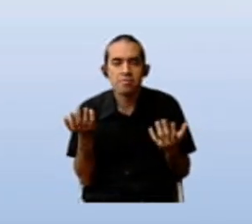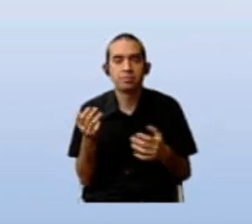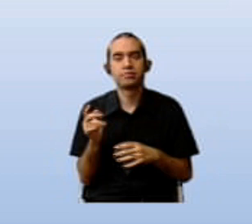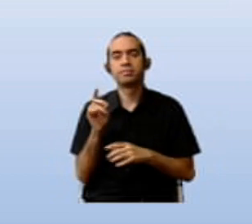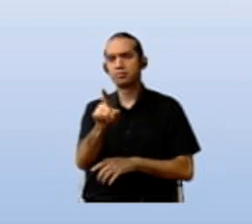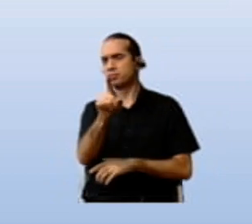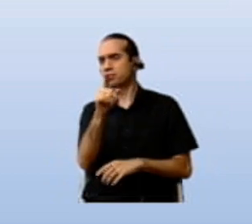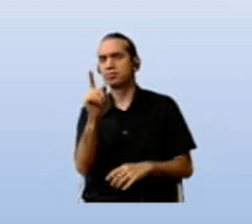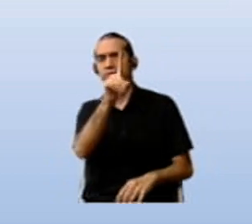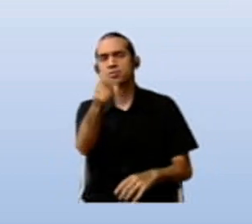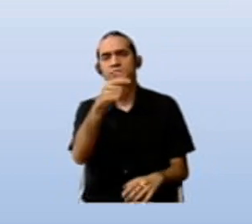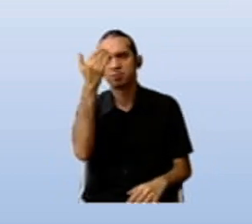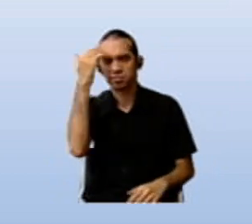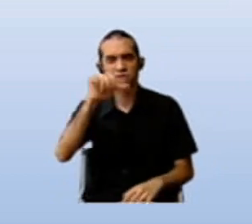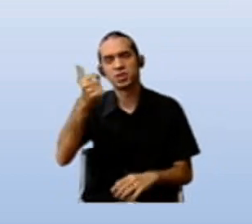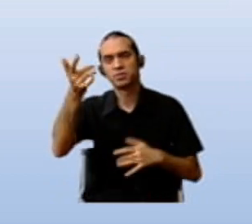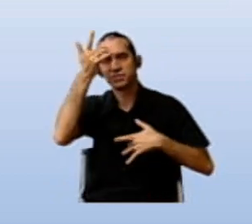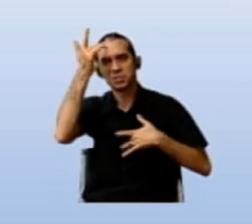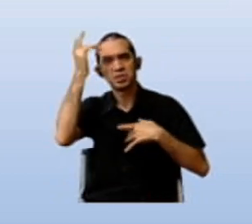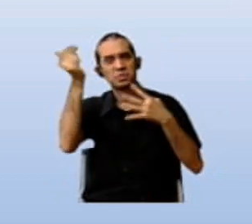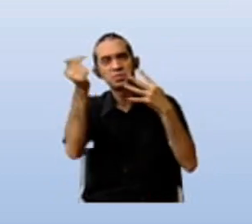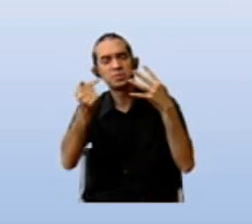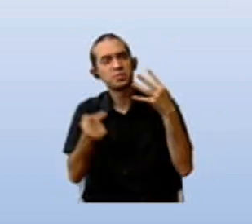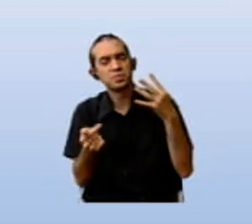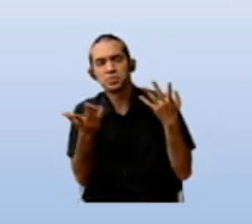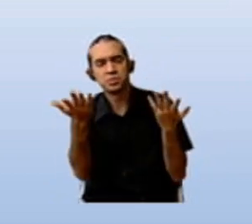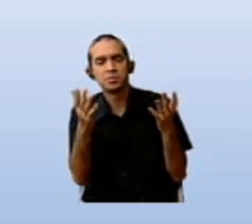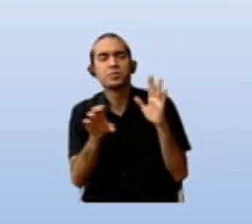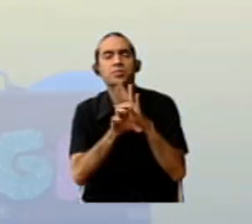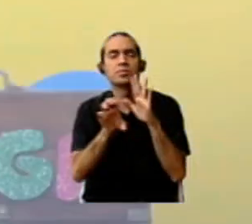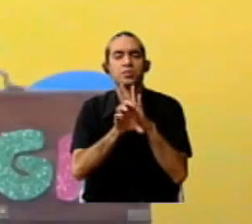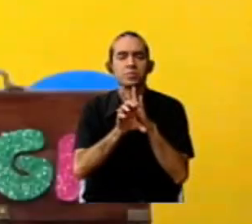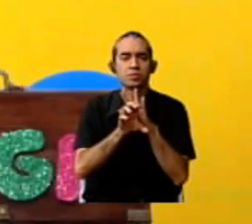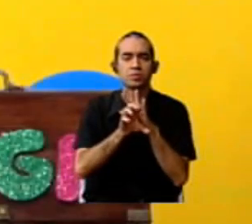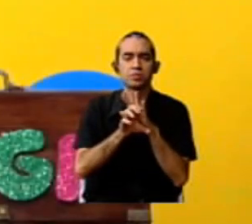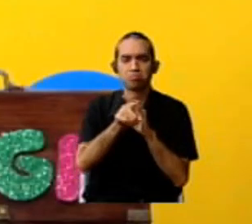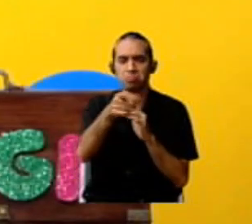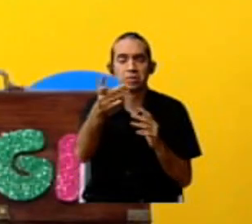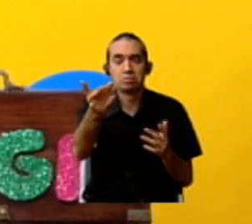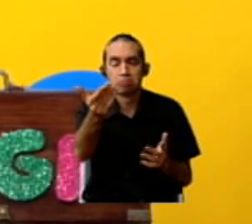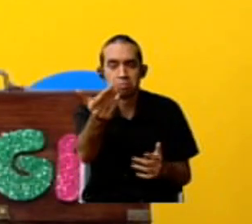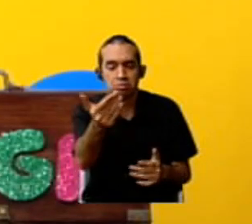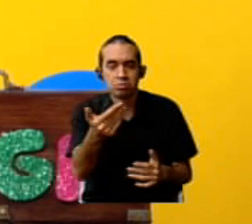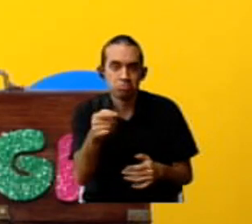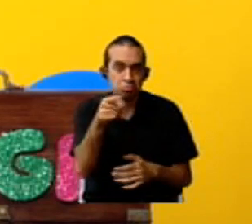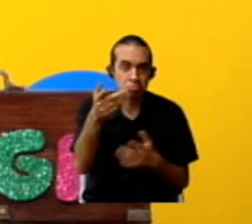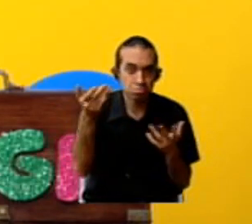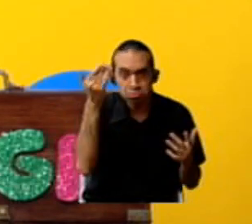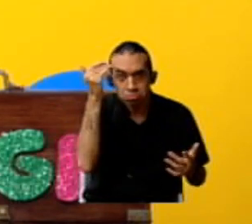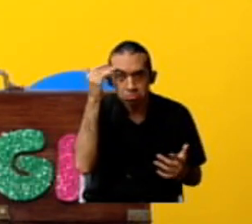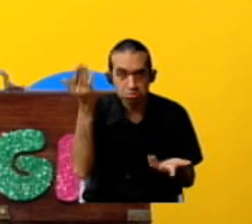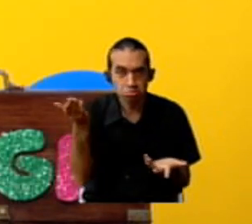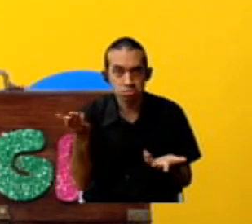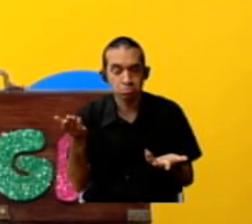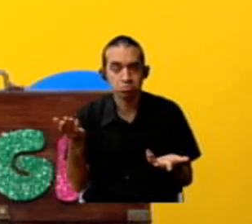know any other diseases? What about you at home? What about you at